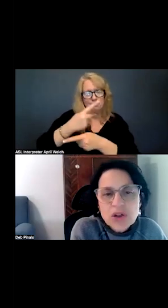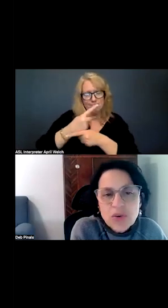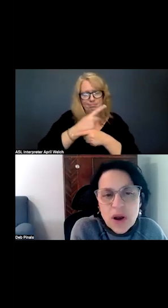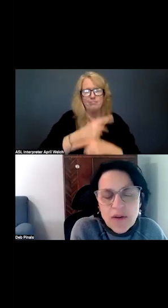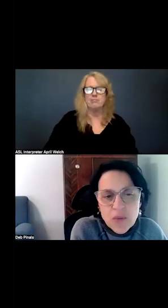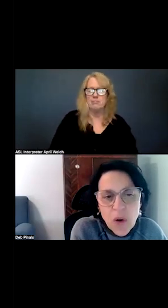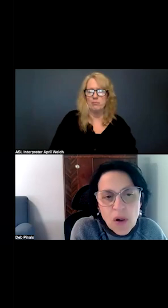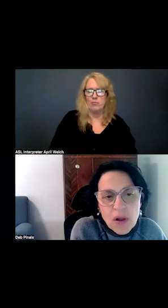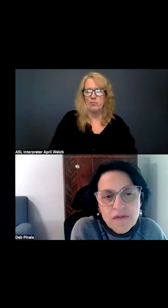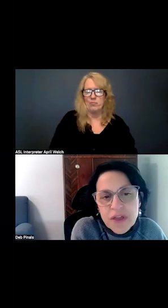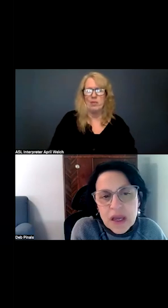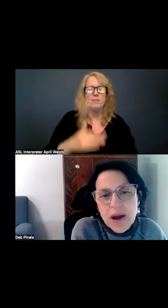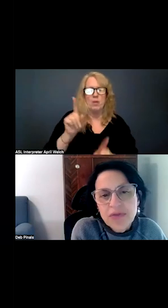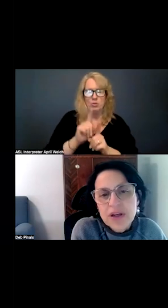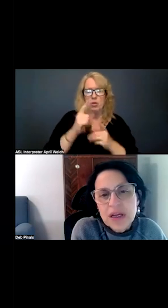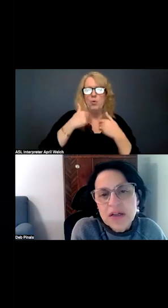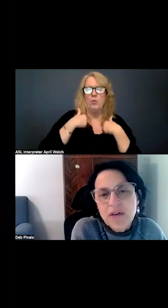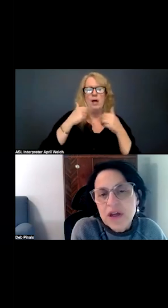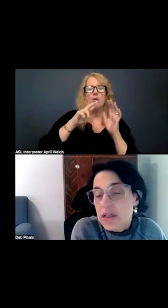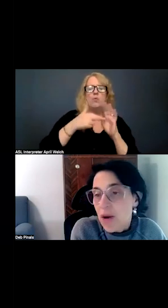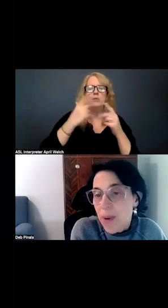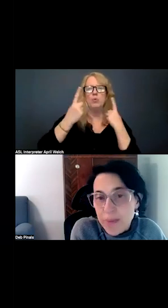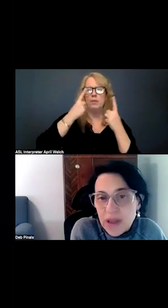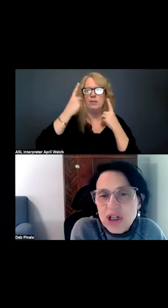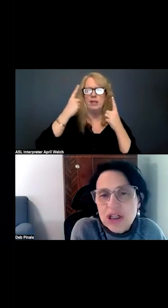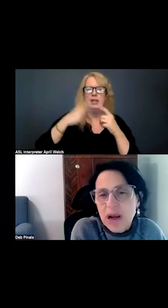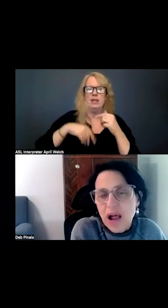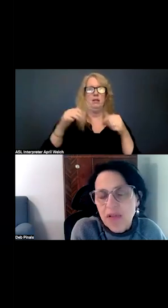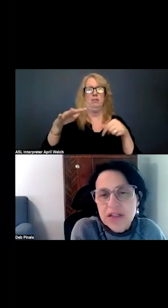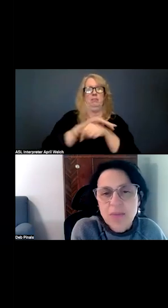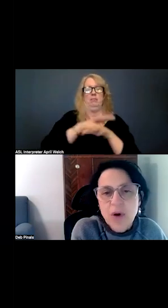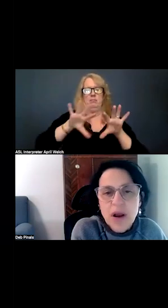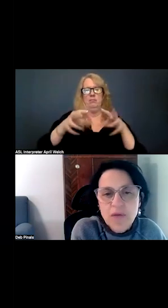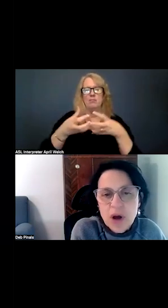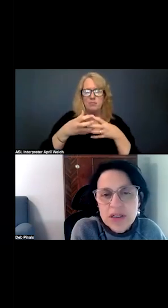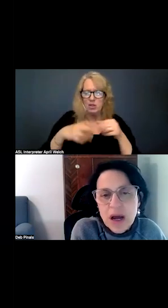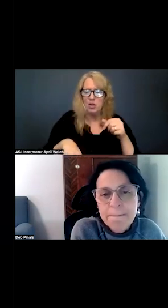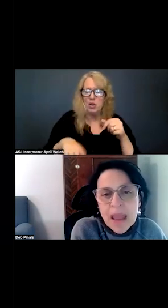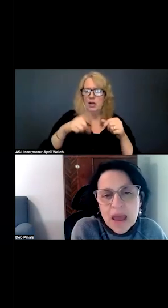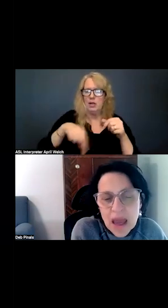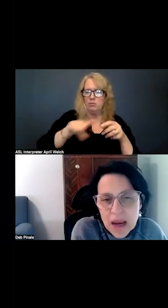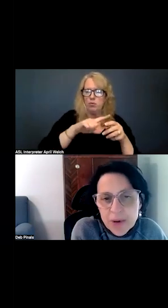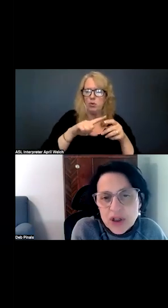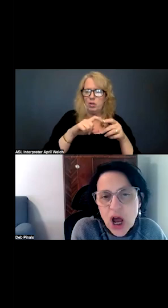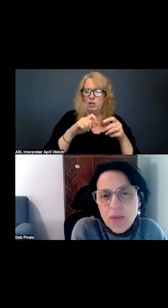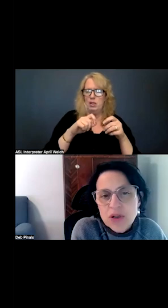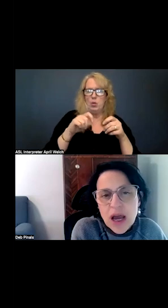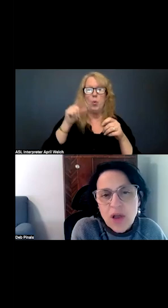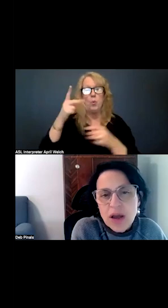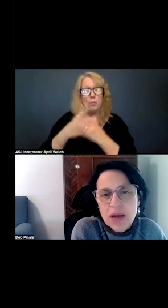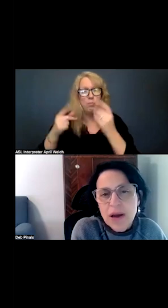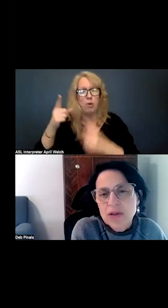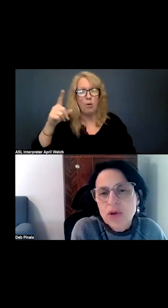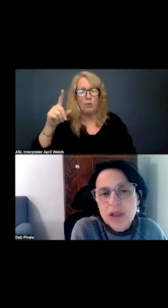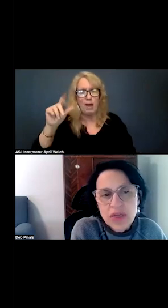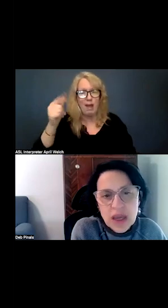We also have a role of thinking about the needs of the entire population's mental health. That's somewhat of what April and John were